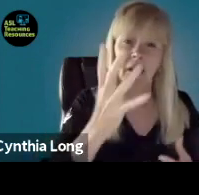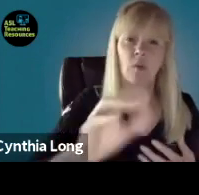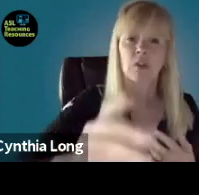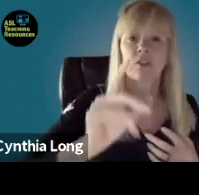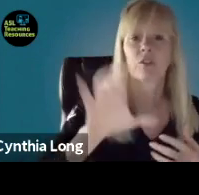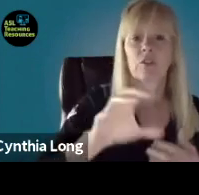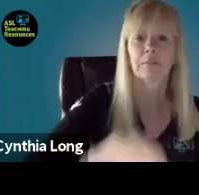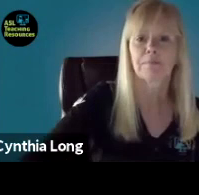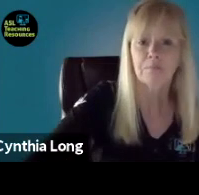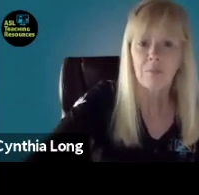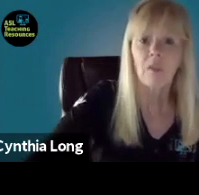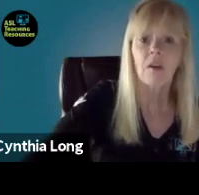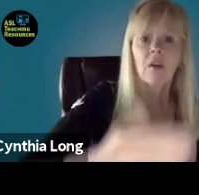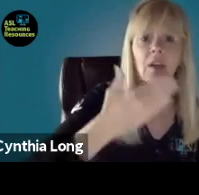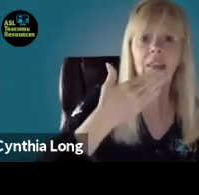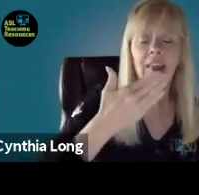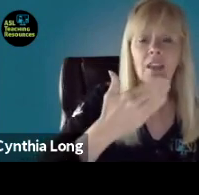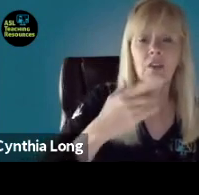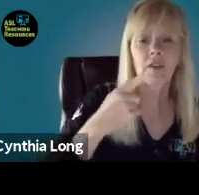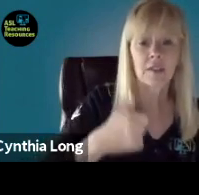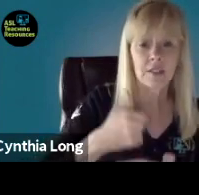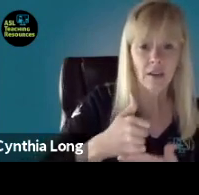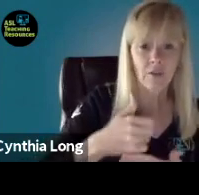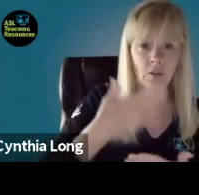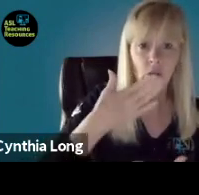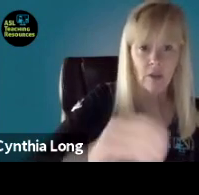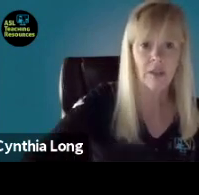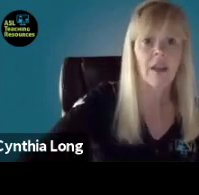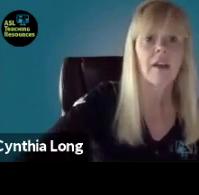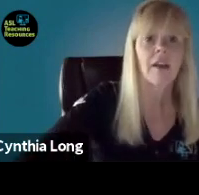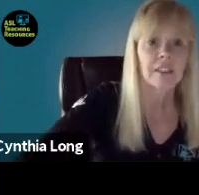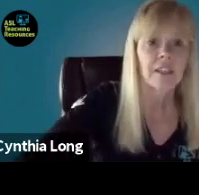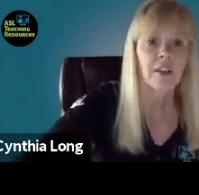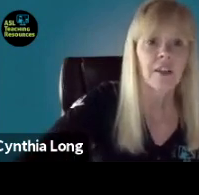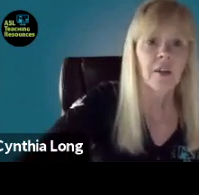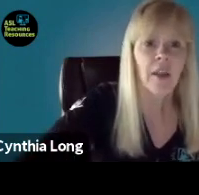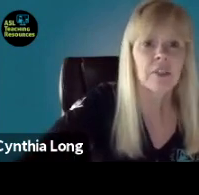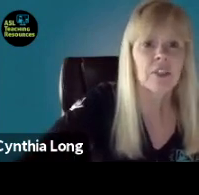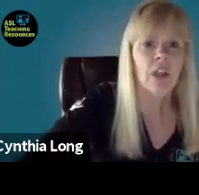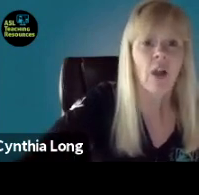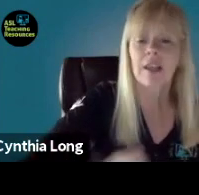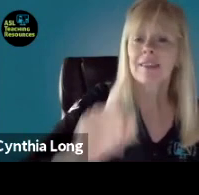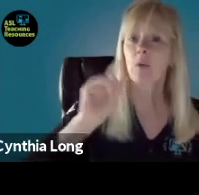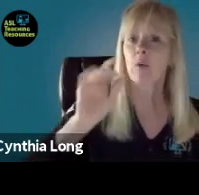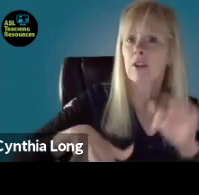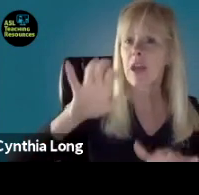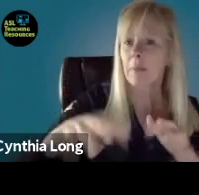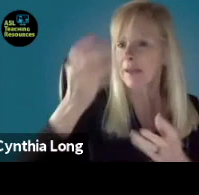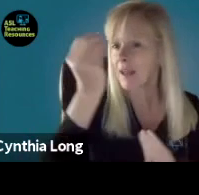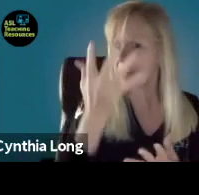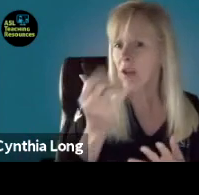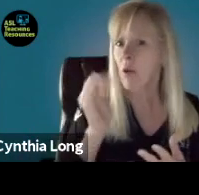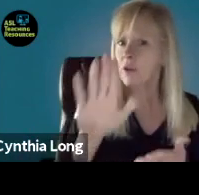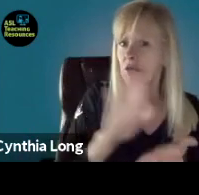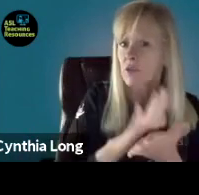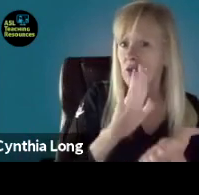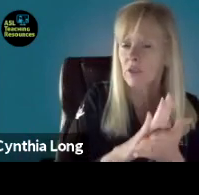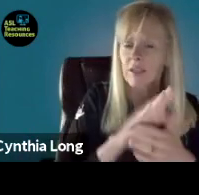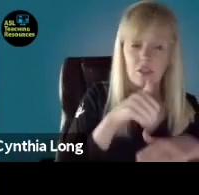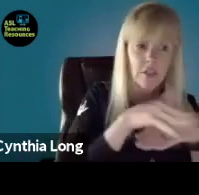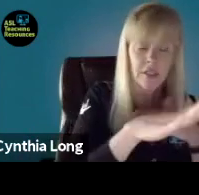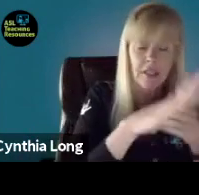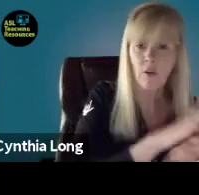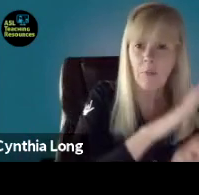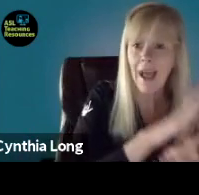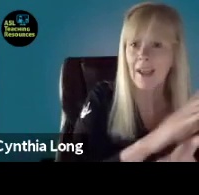Let me know what you're doing. Okay, thank you. This is helpful. Good. Okay, let me, I'll get that while you're typing. Let me know what your school